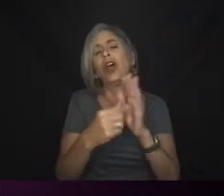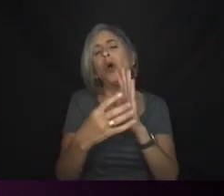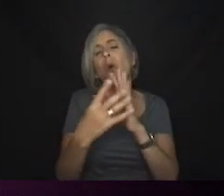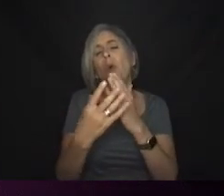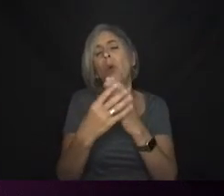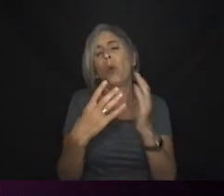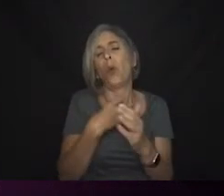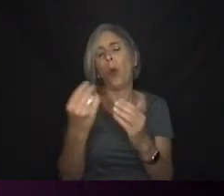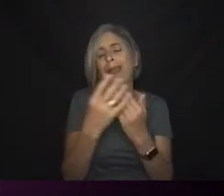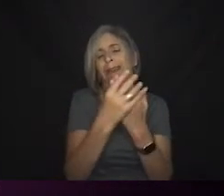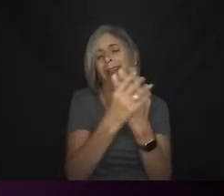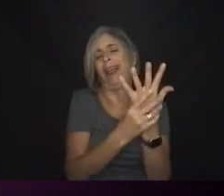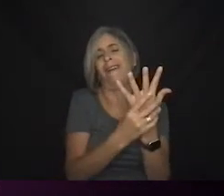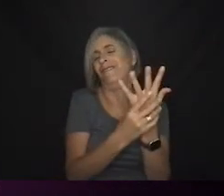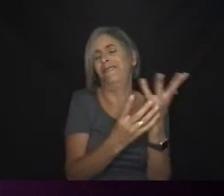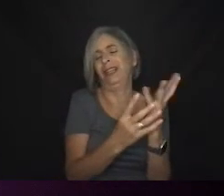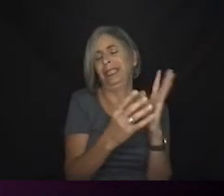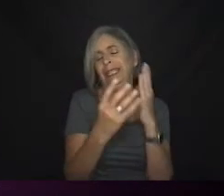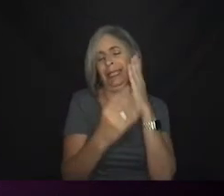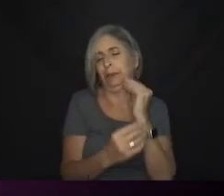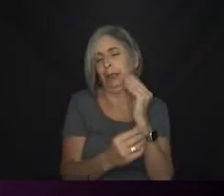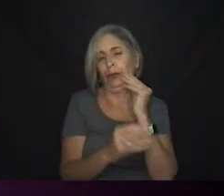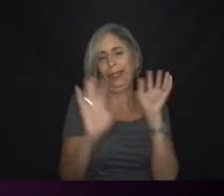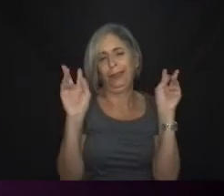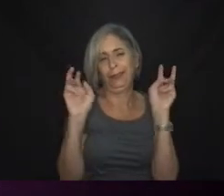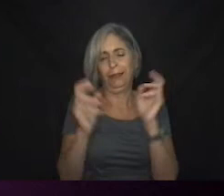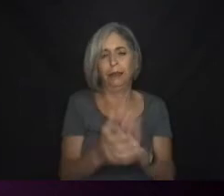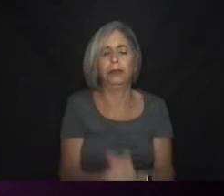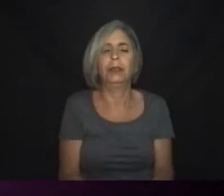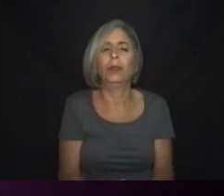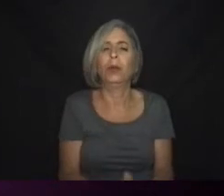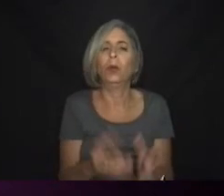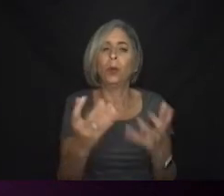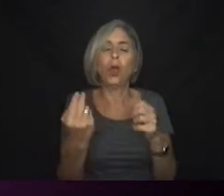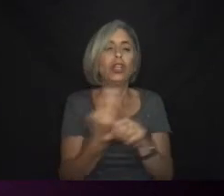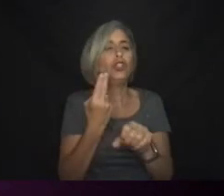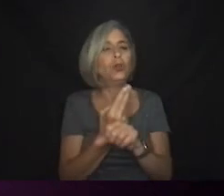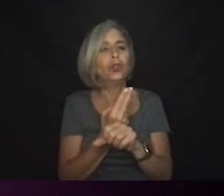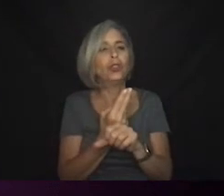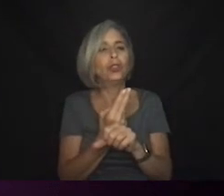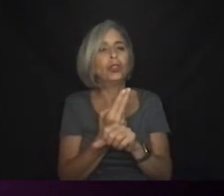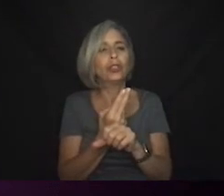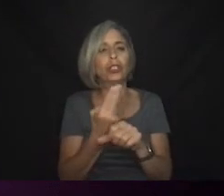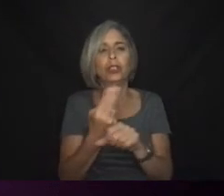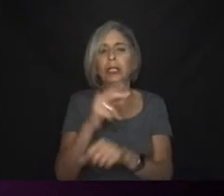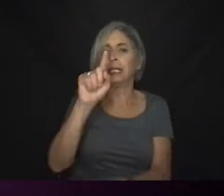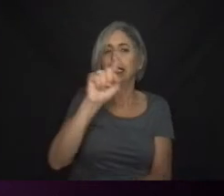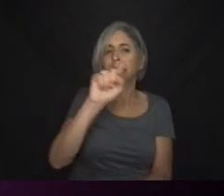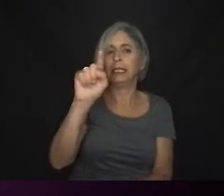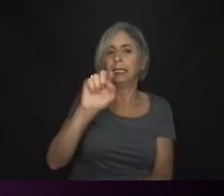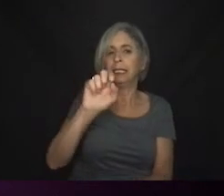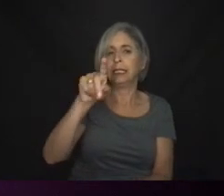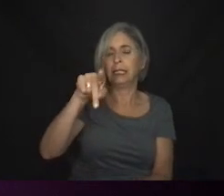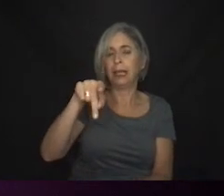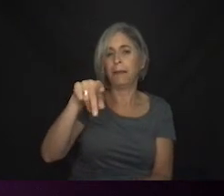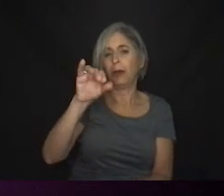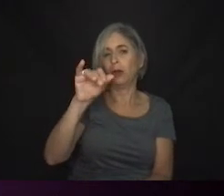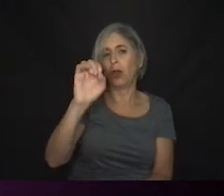developer experience around it, okay? Let's say I want users where zip code is greater than